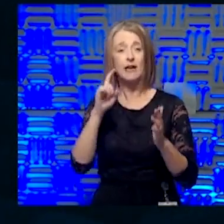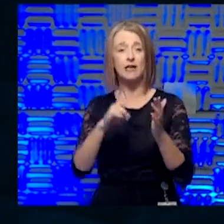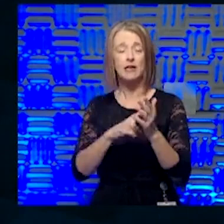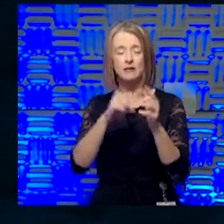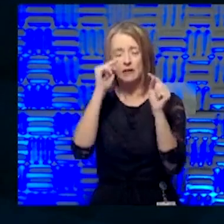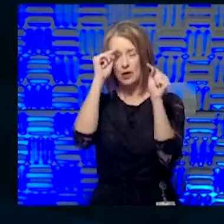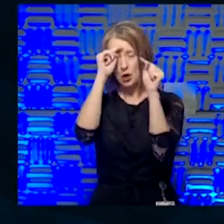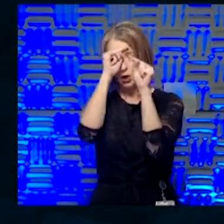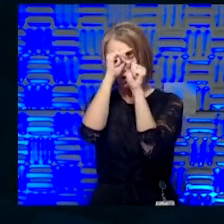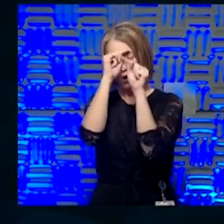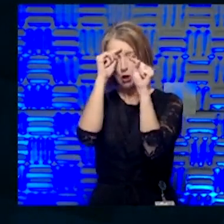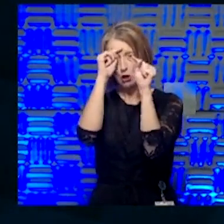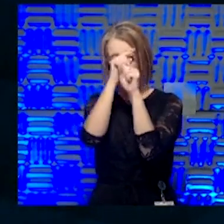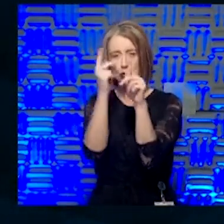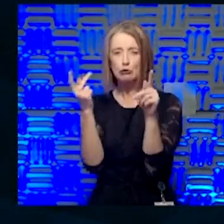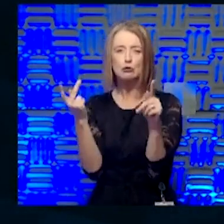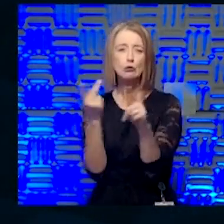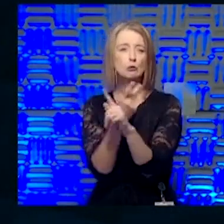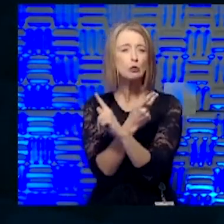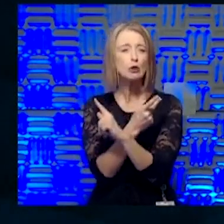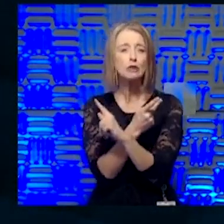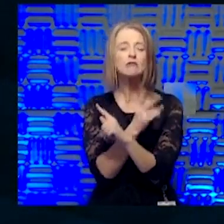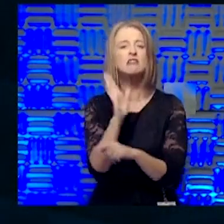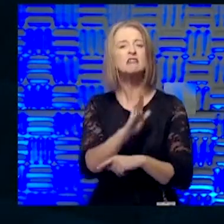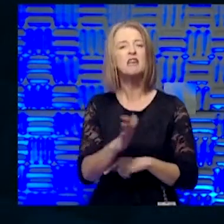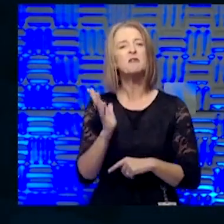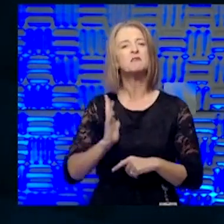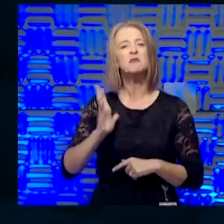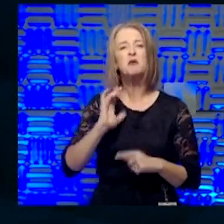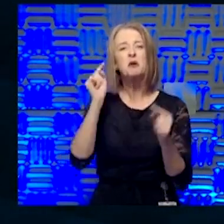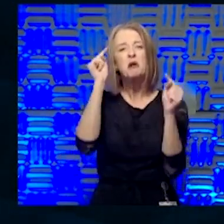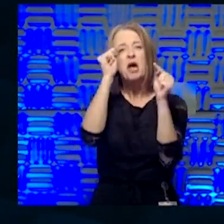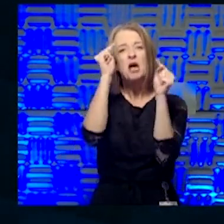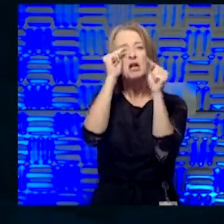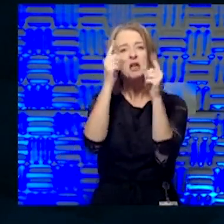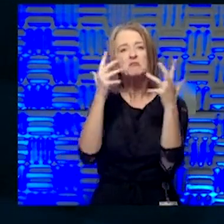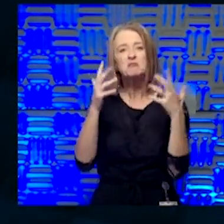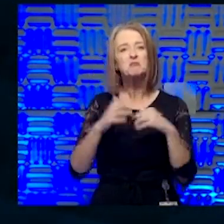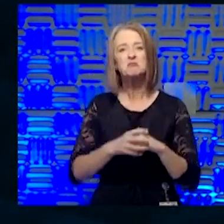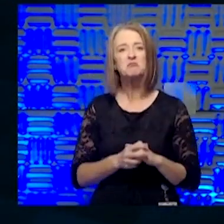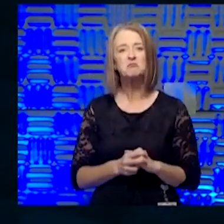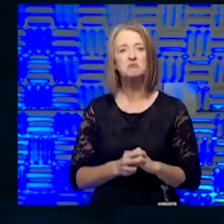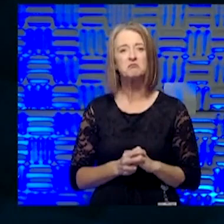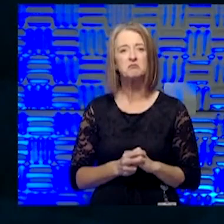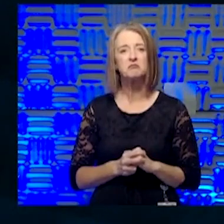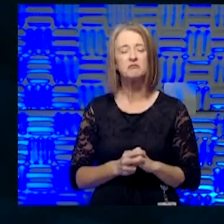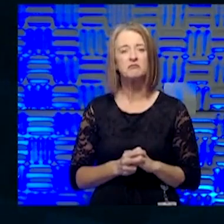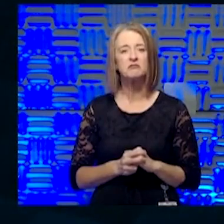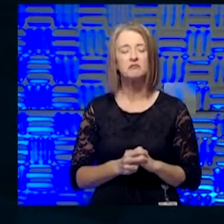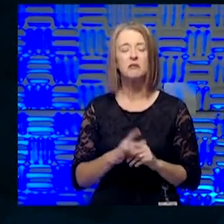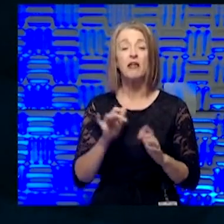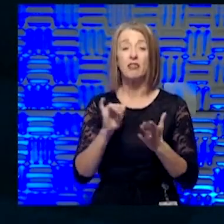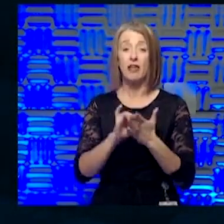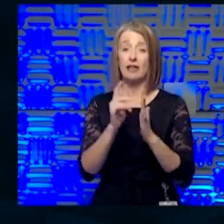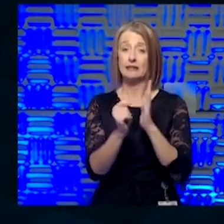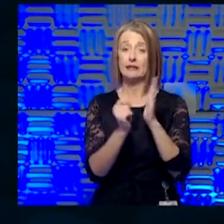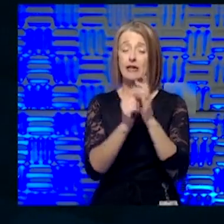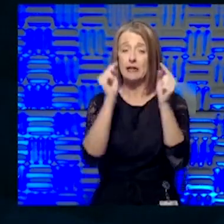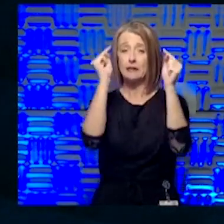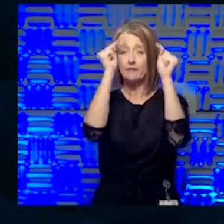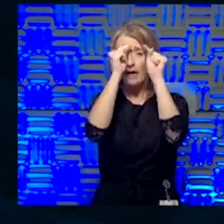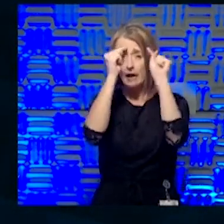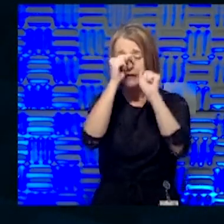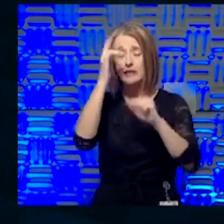headache. I never had headaches, and I had terrible headache,